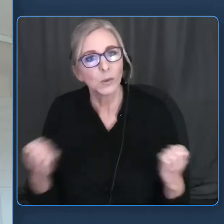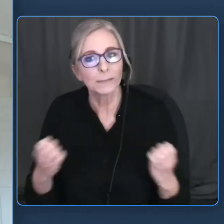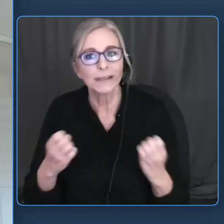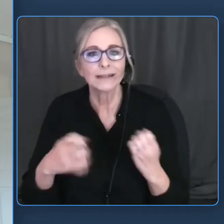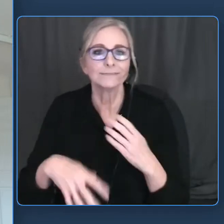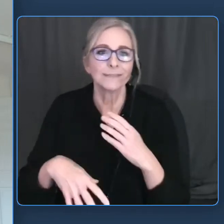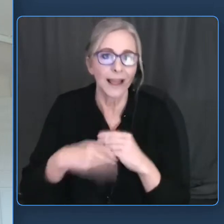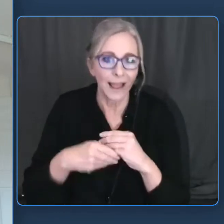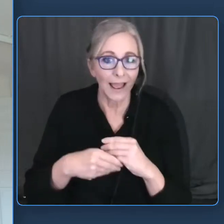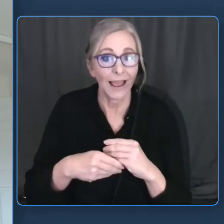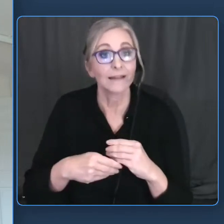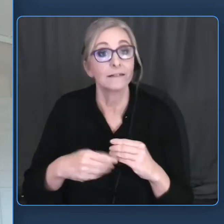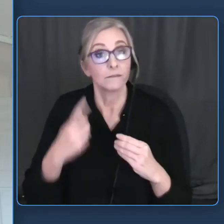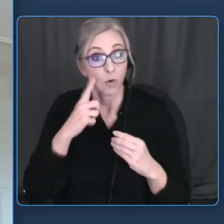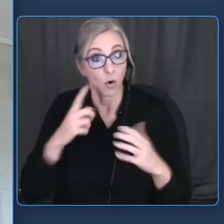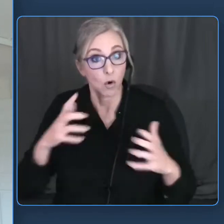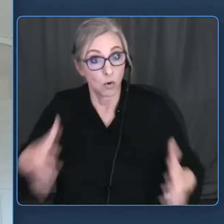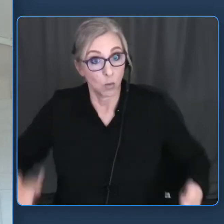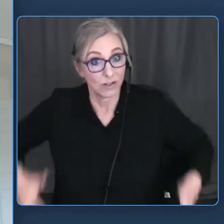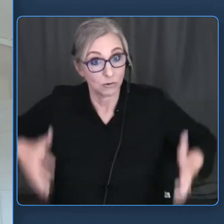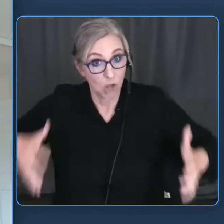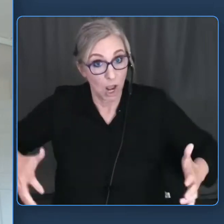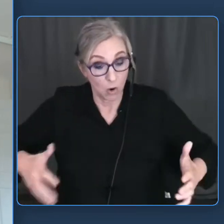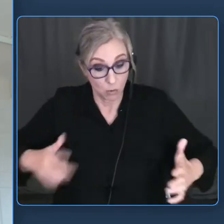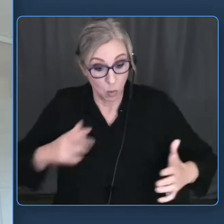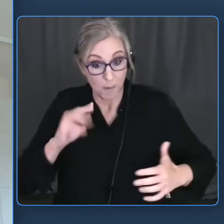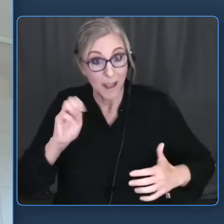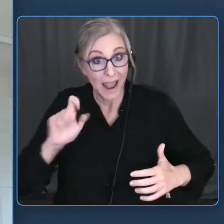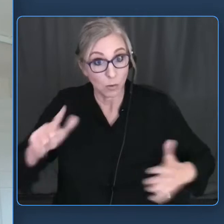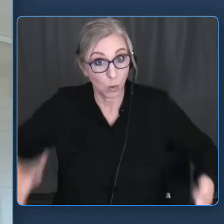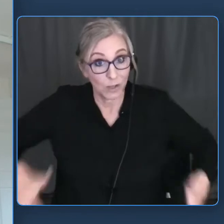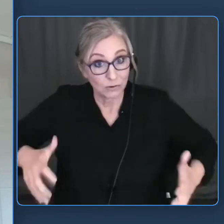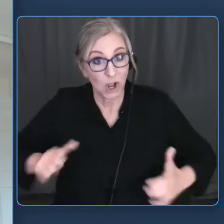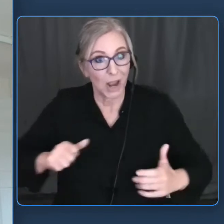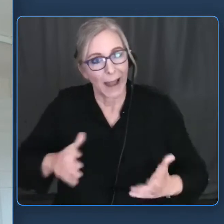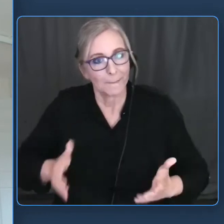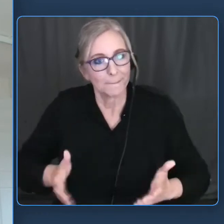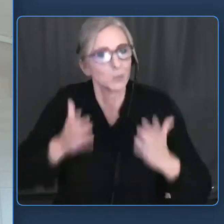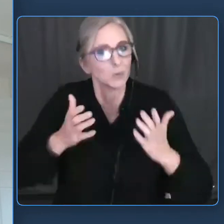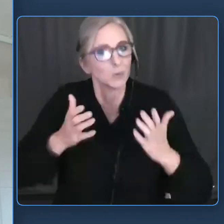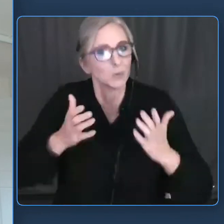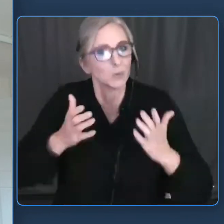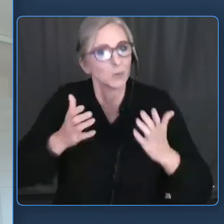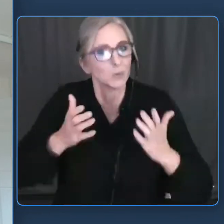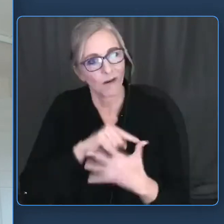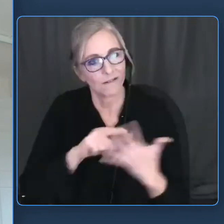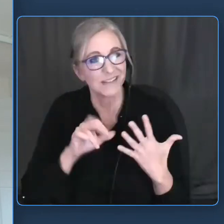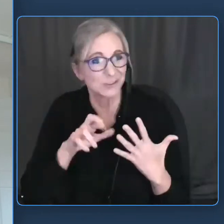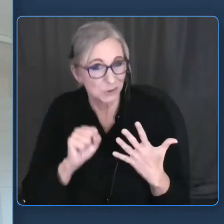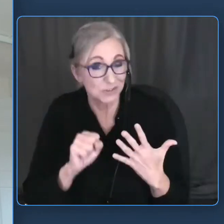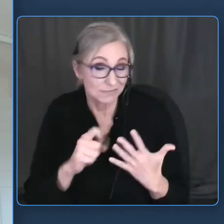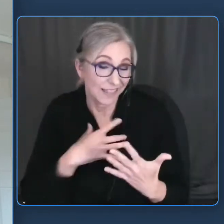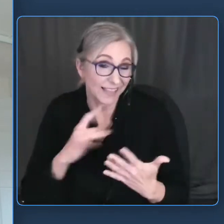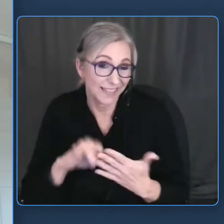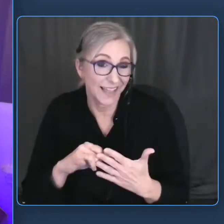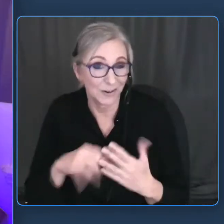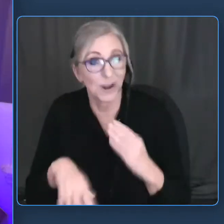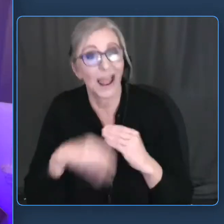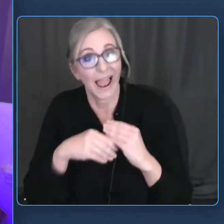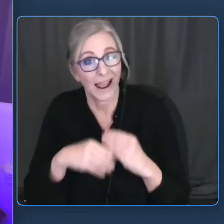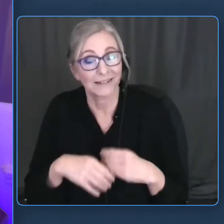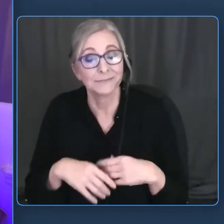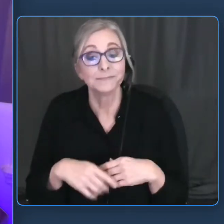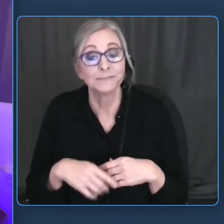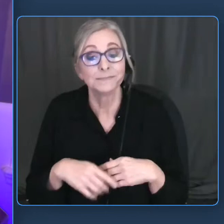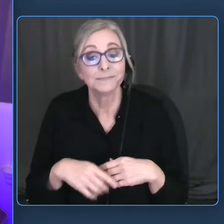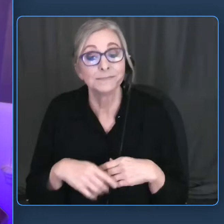items or that can kind of give your manual wheelchair a boost. And I really like those. Can I jump